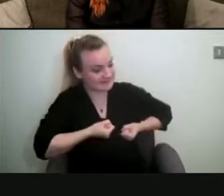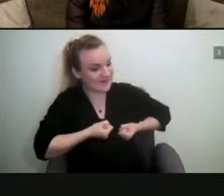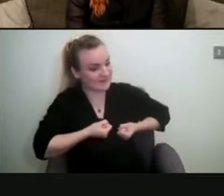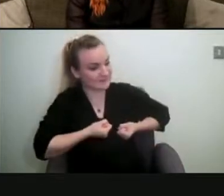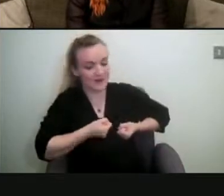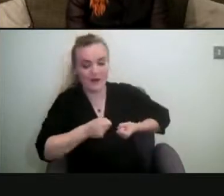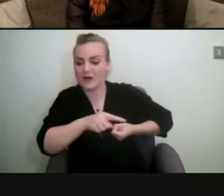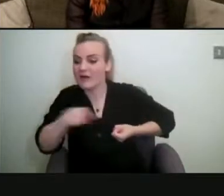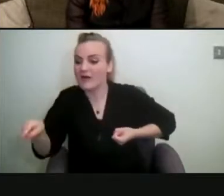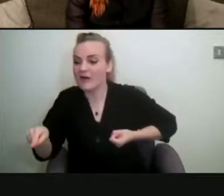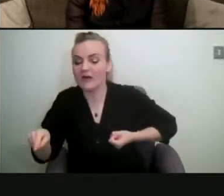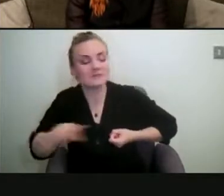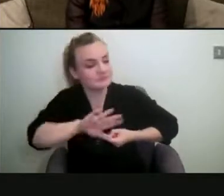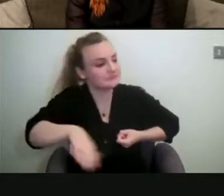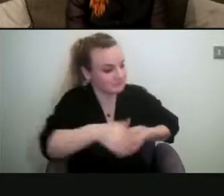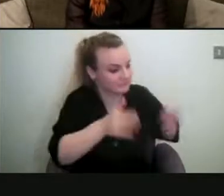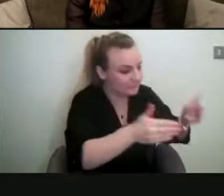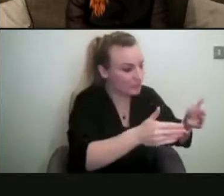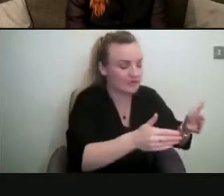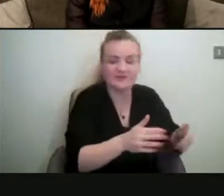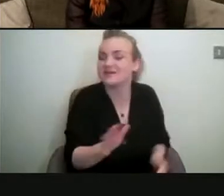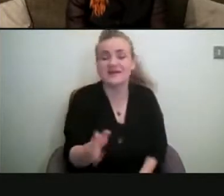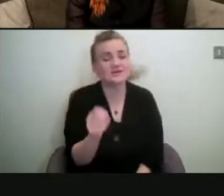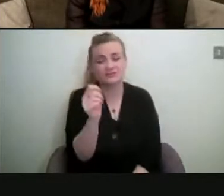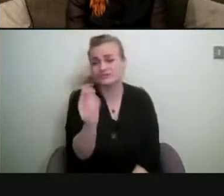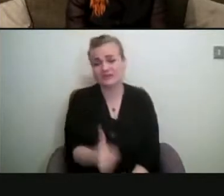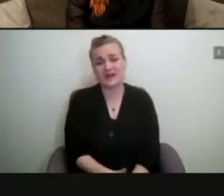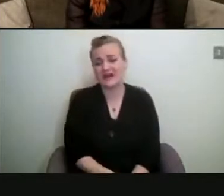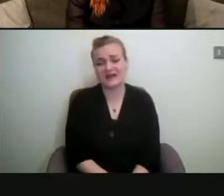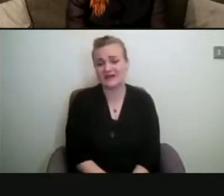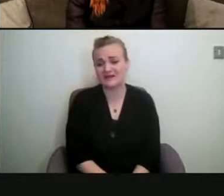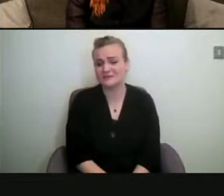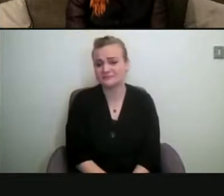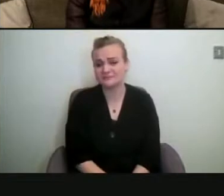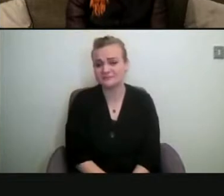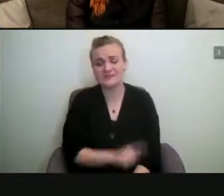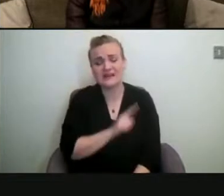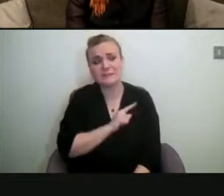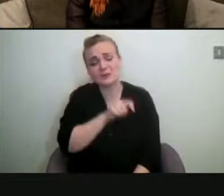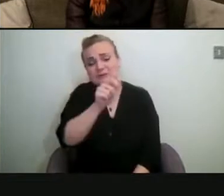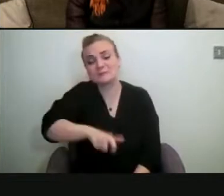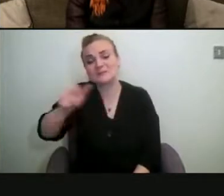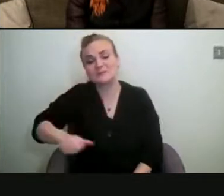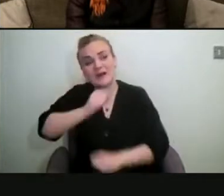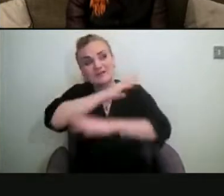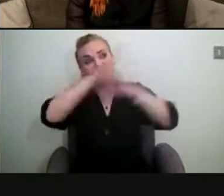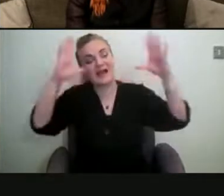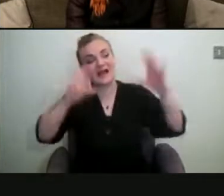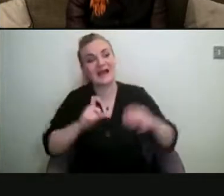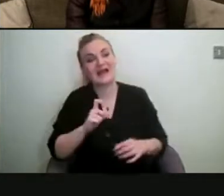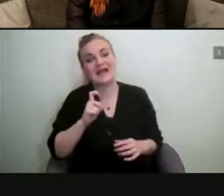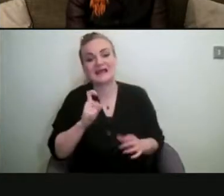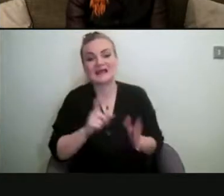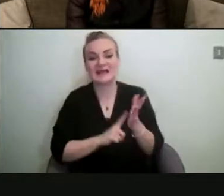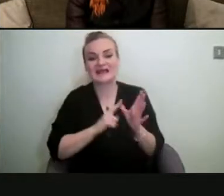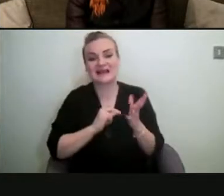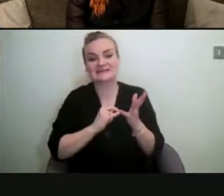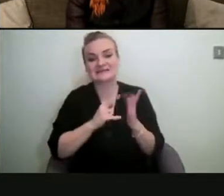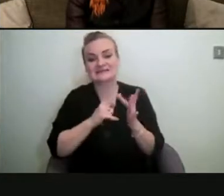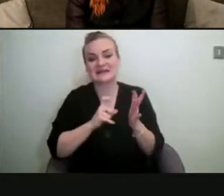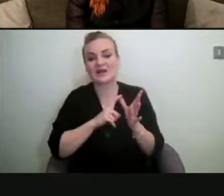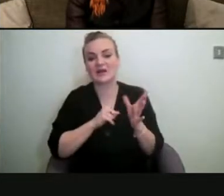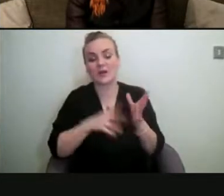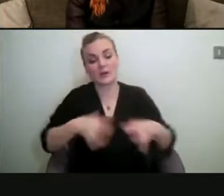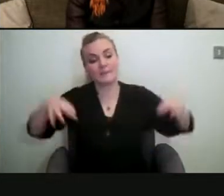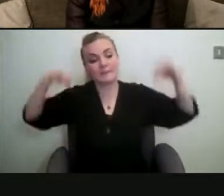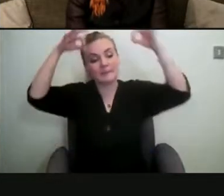from sort of the root of kind of how it was founded. I think people have this idea that classical ballet is only for a select group of